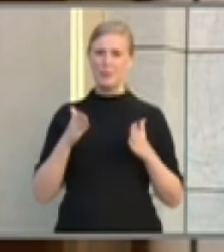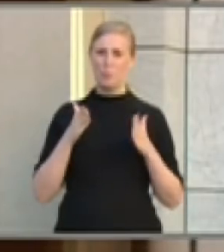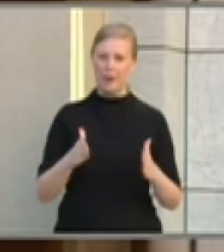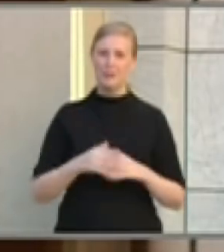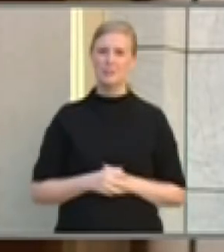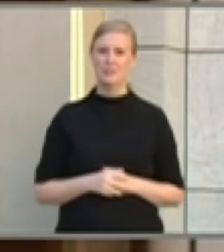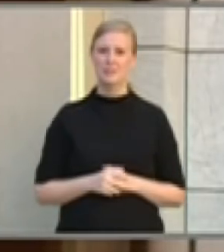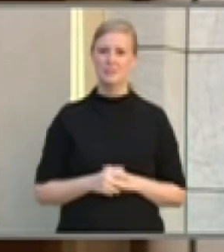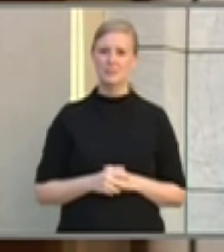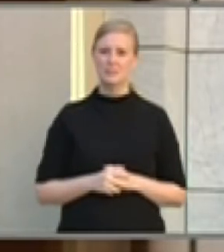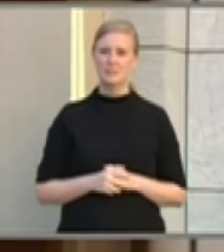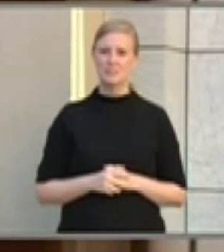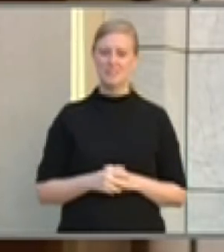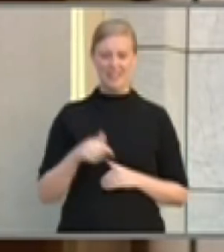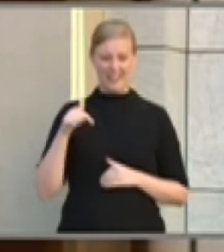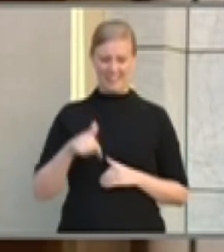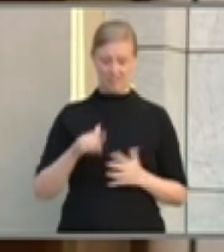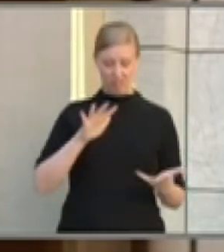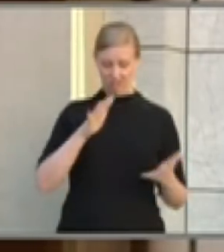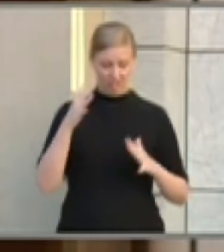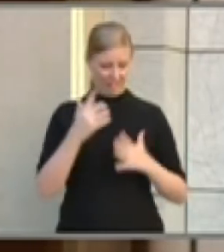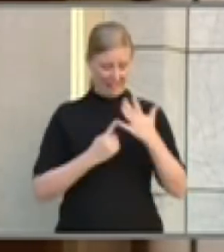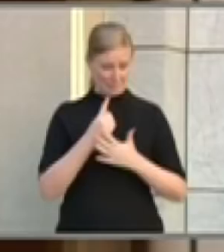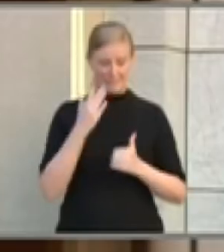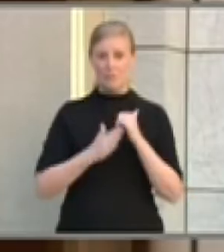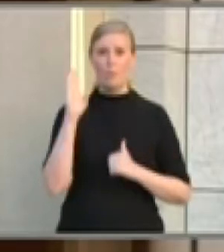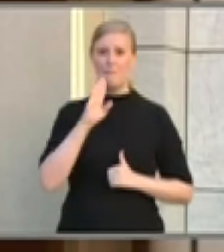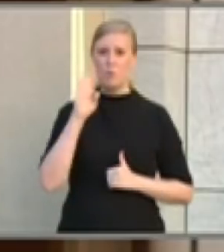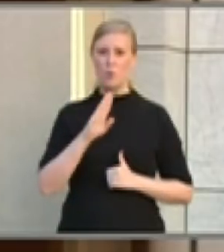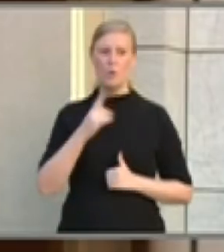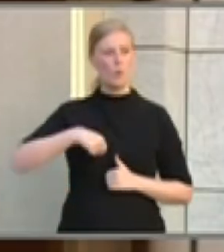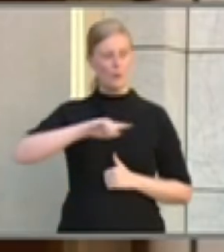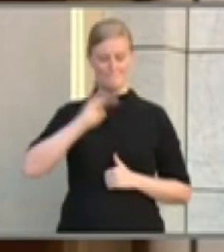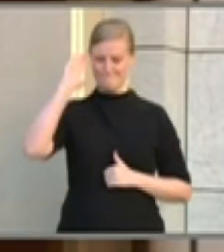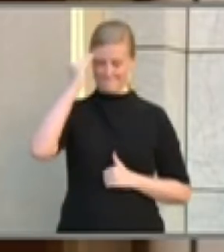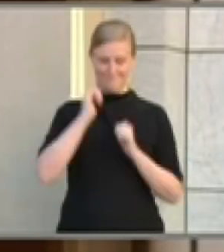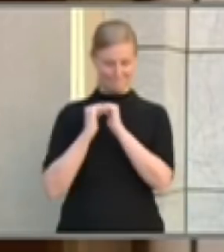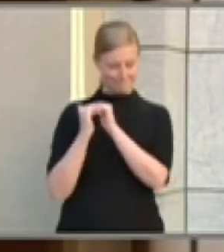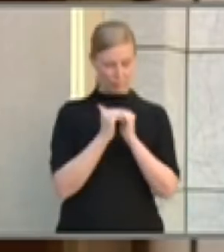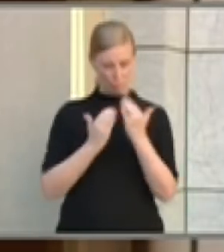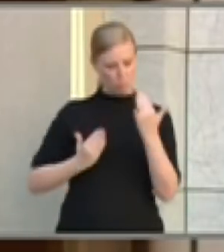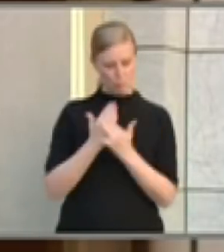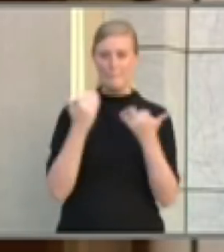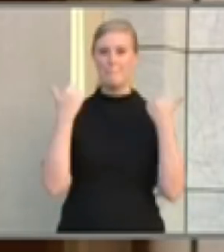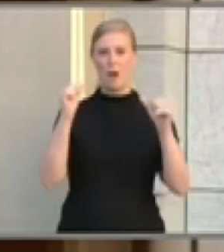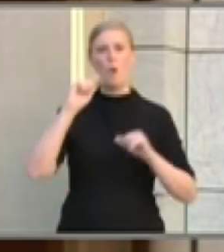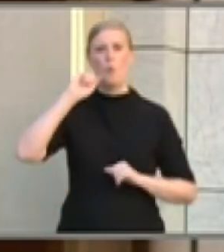territory and will get us to the other side together.